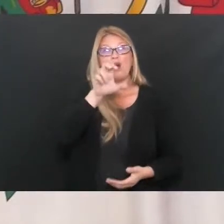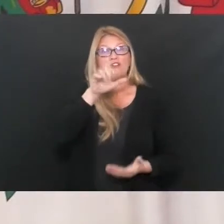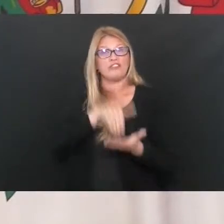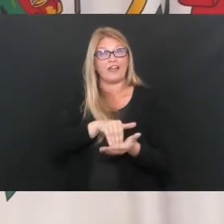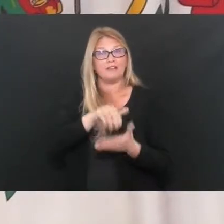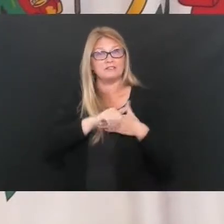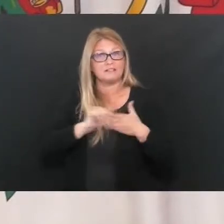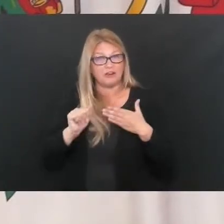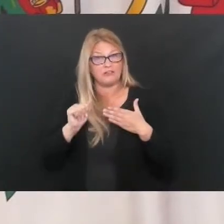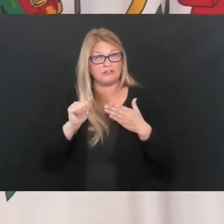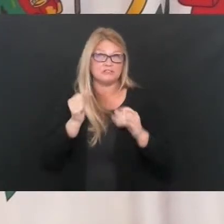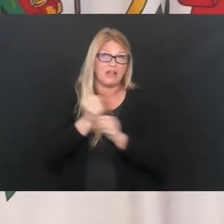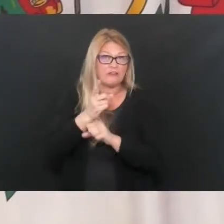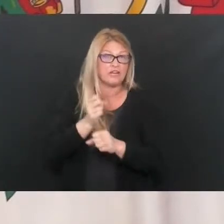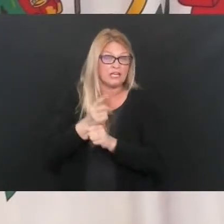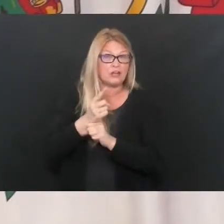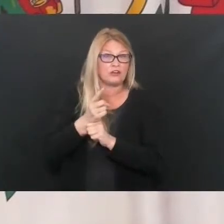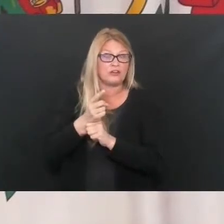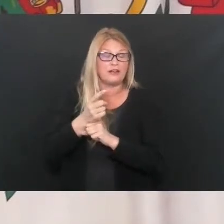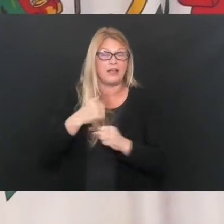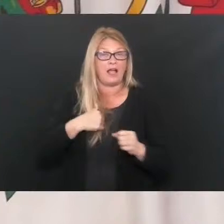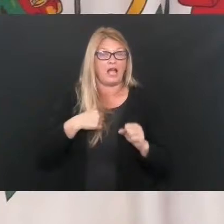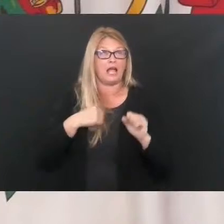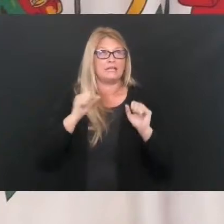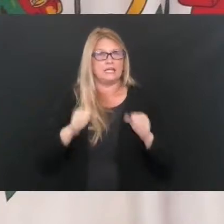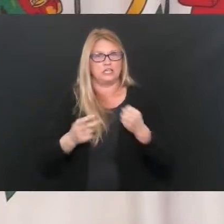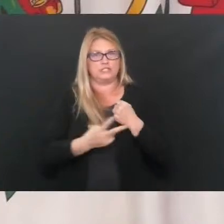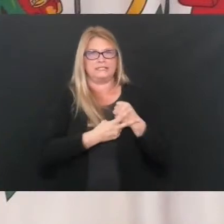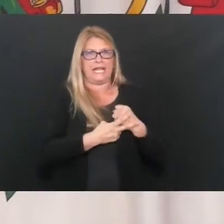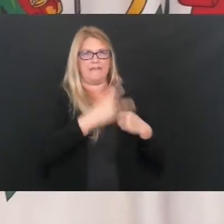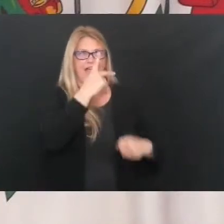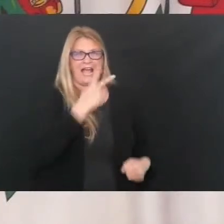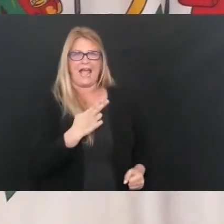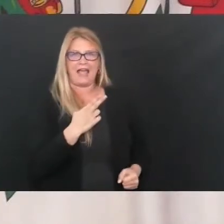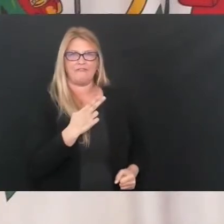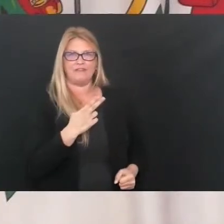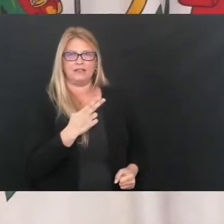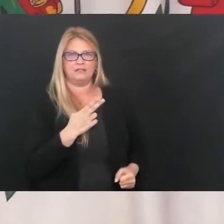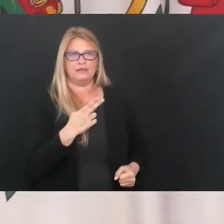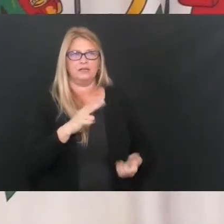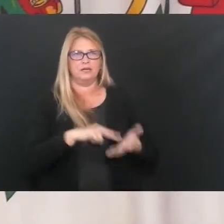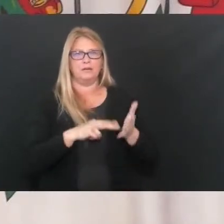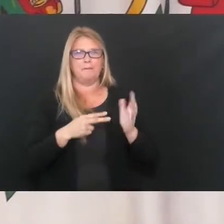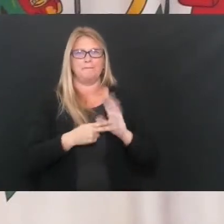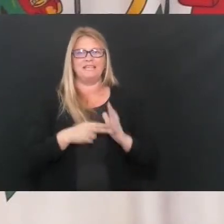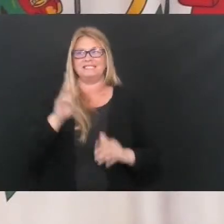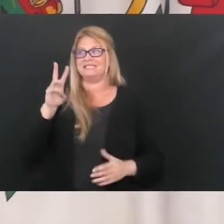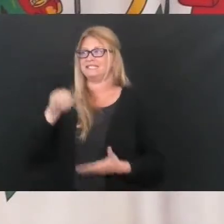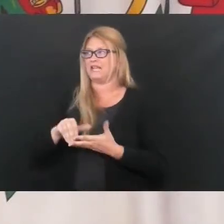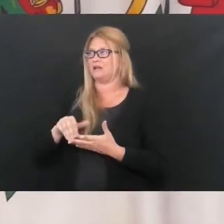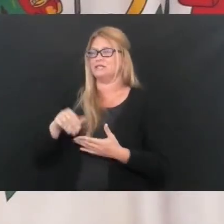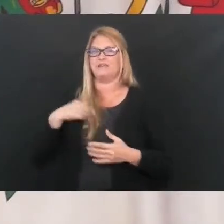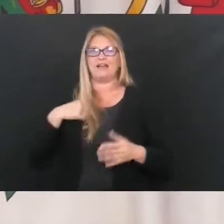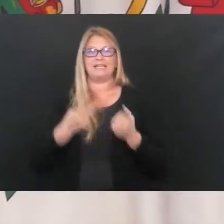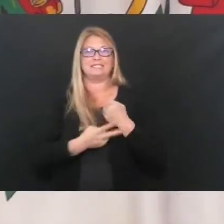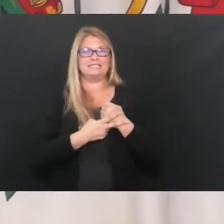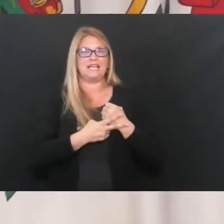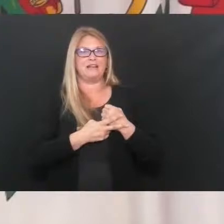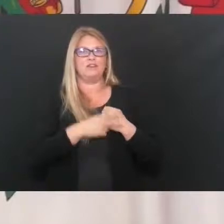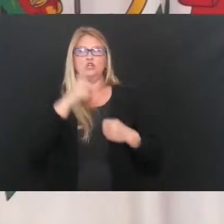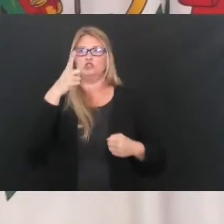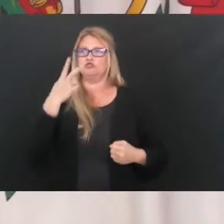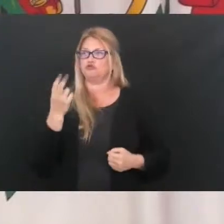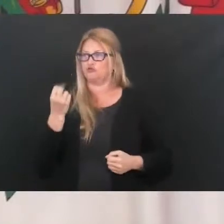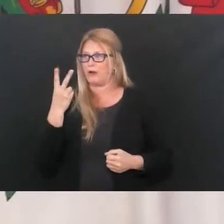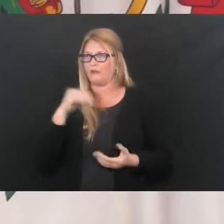$200,000, and I could save half of that now, I'd save $6,000. If I could save all of it, I'd save $12,000.